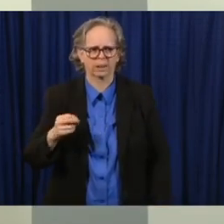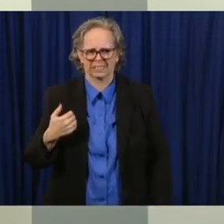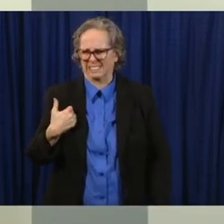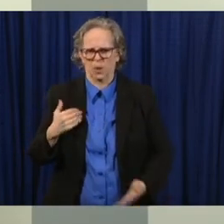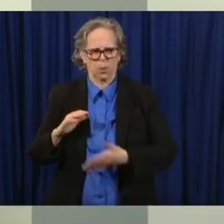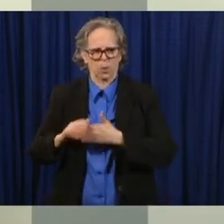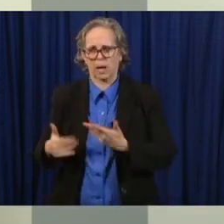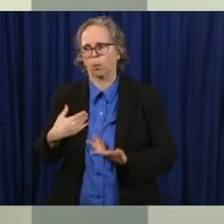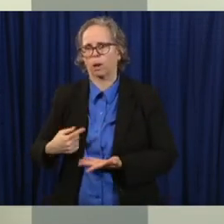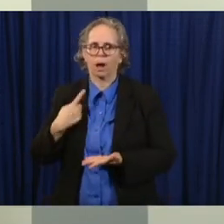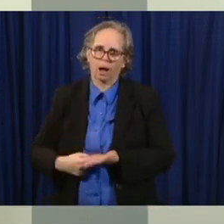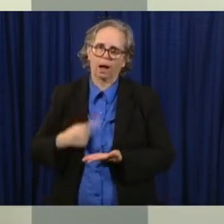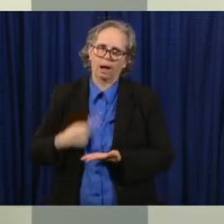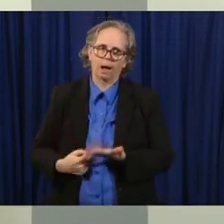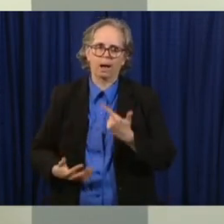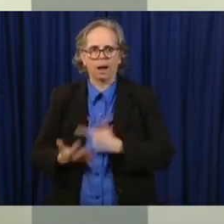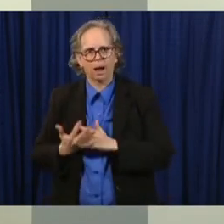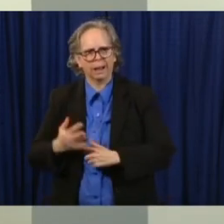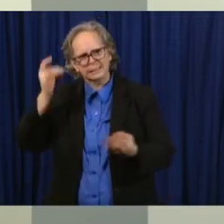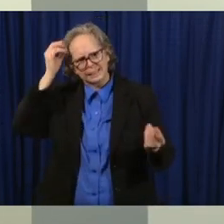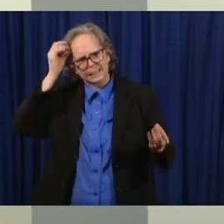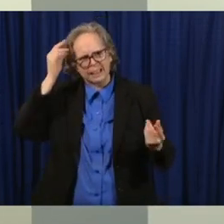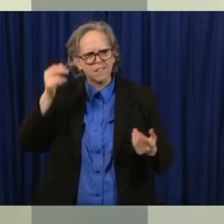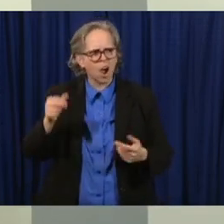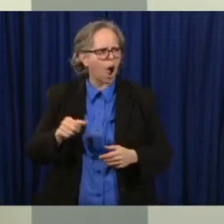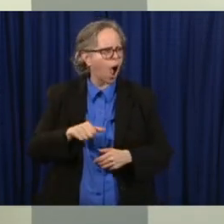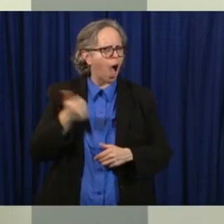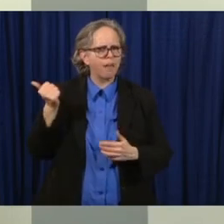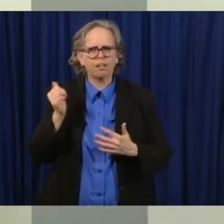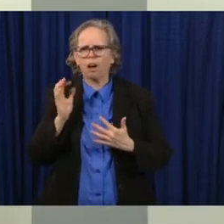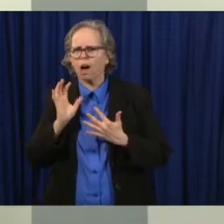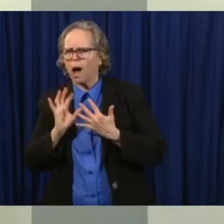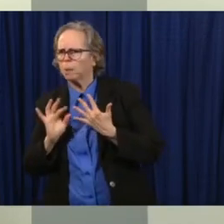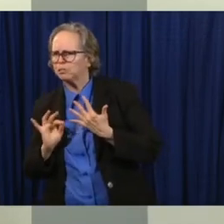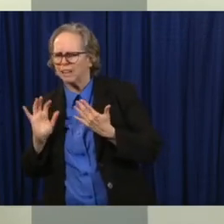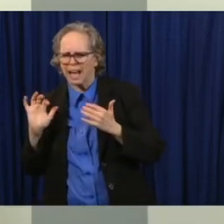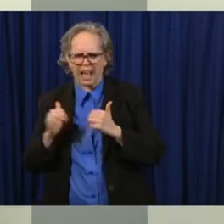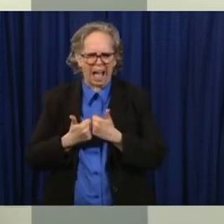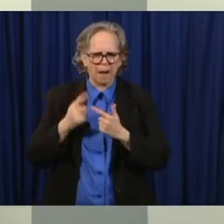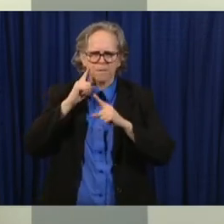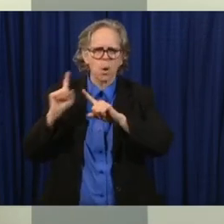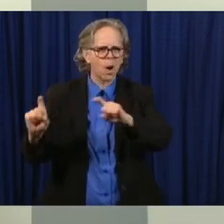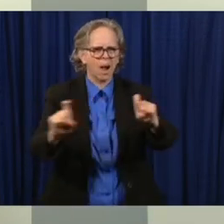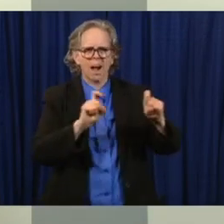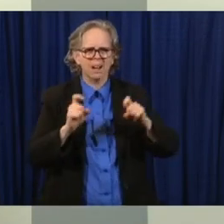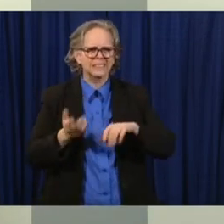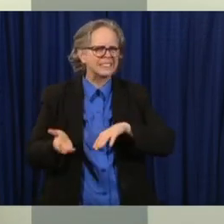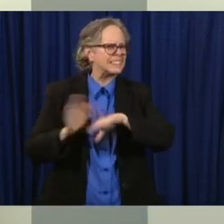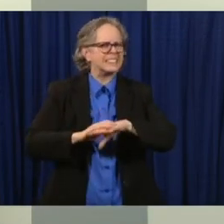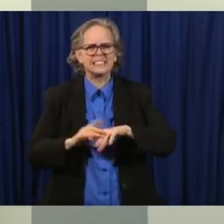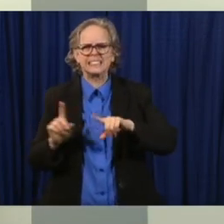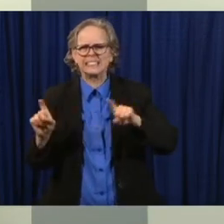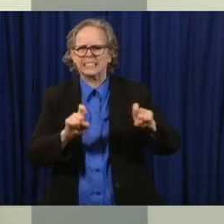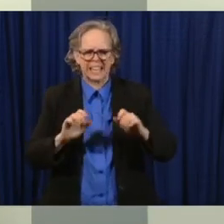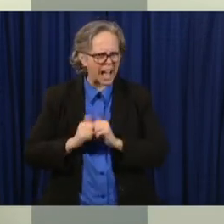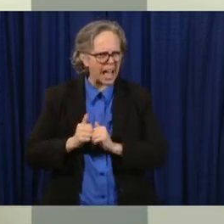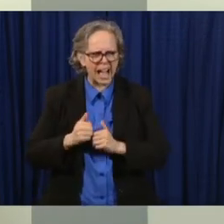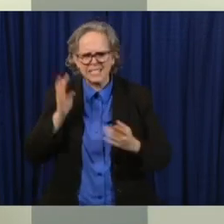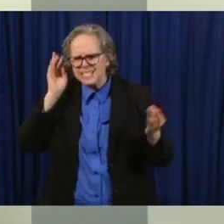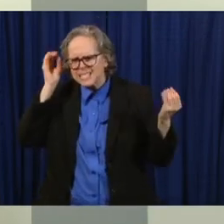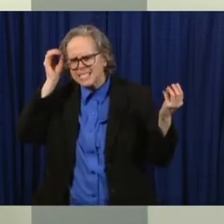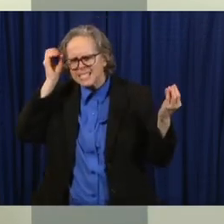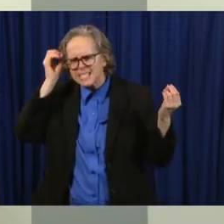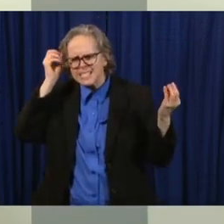anything else we could do that is in our control to expand testing. And, we have